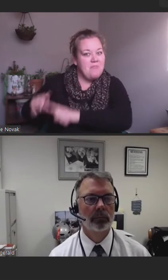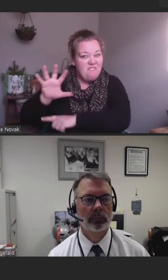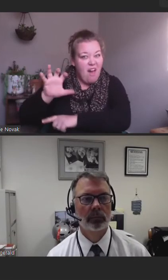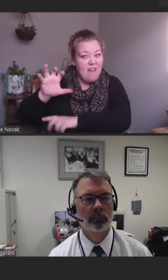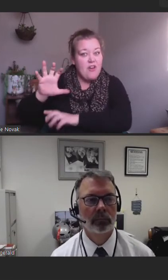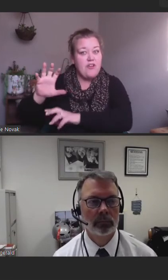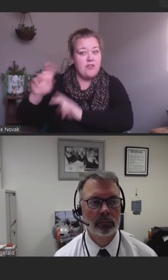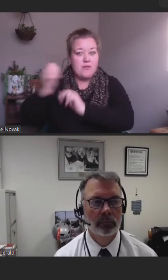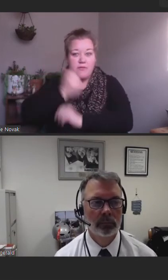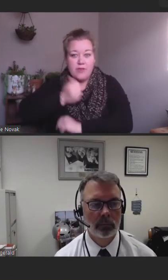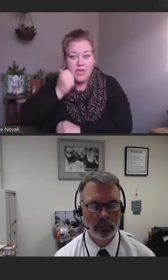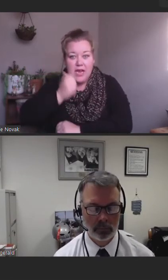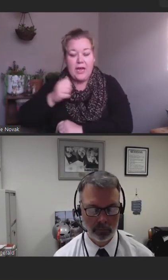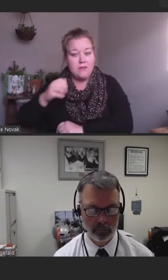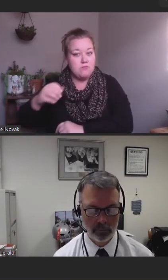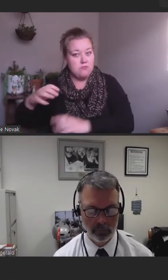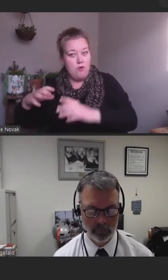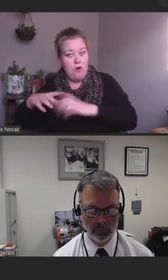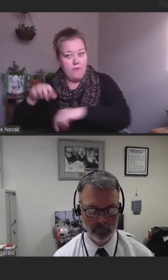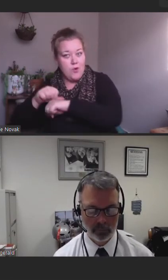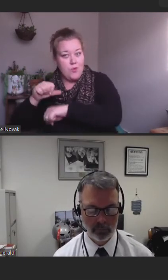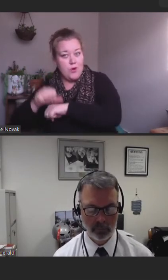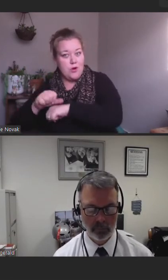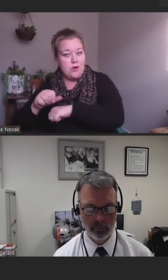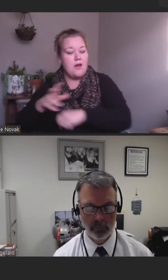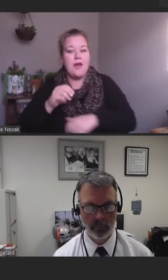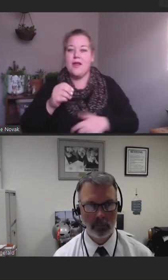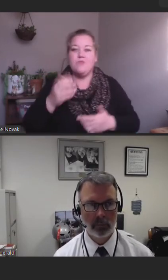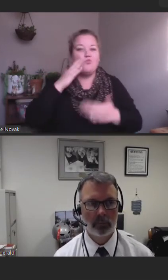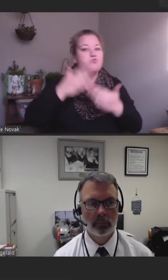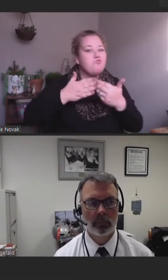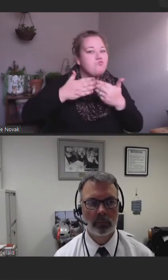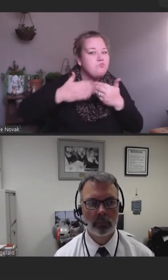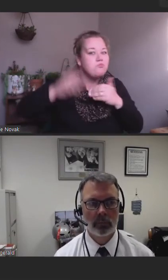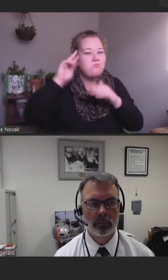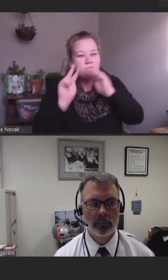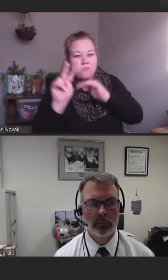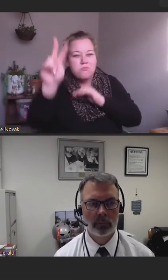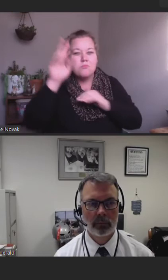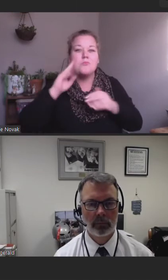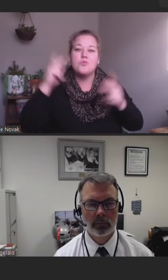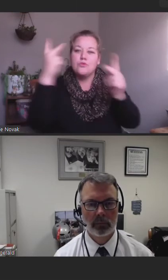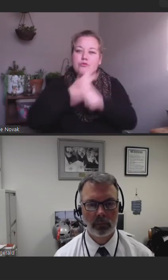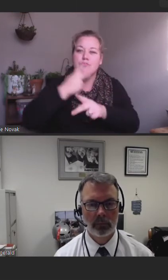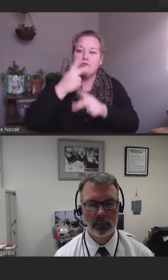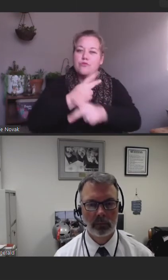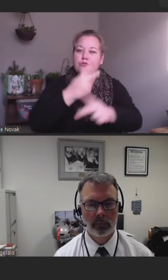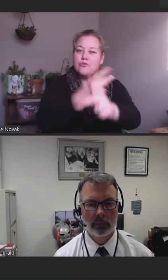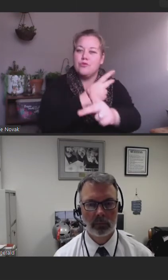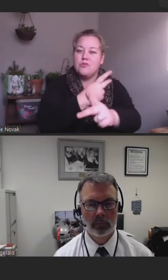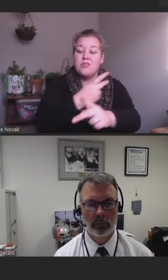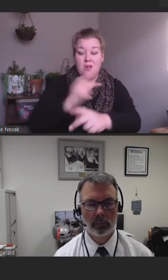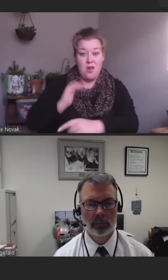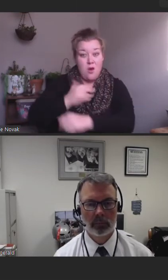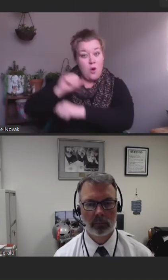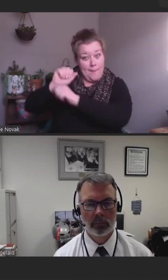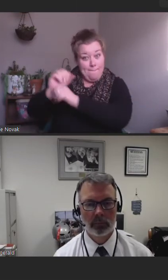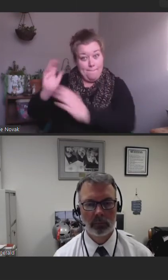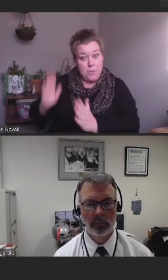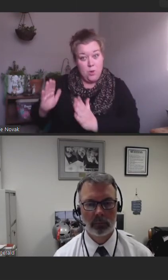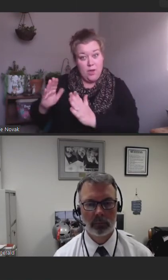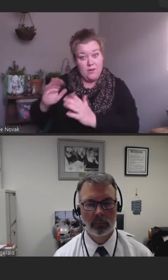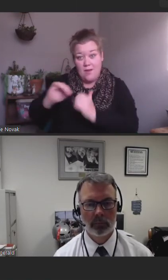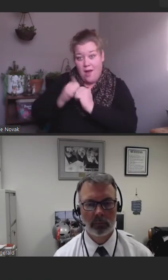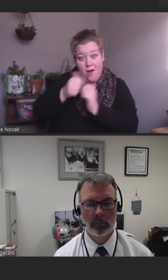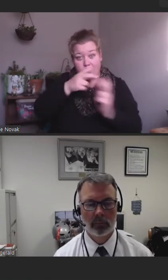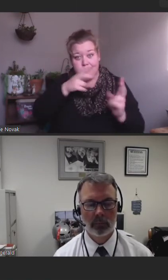going to, by the trajectories, clearly get worse. Almost all of these exposures to our employees are happening in the community,